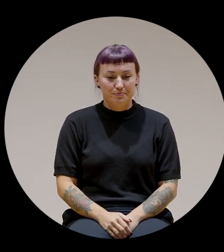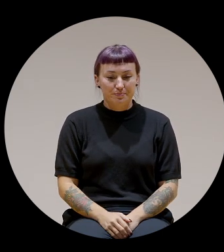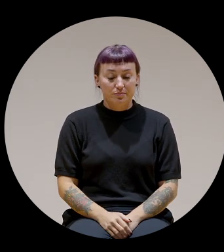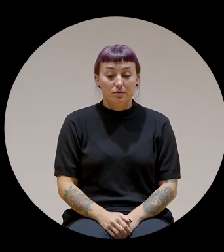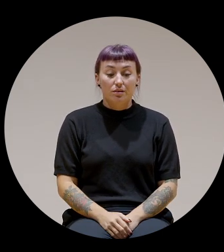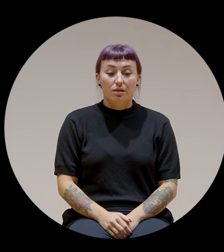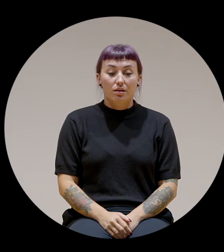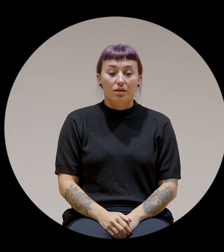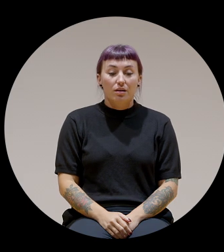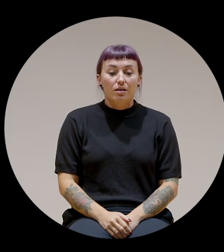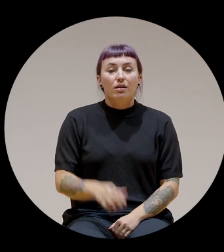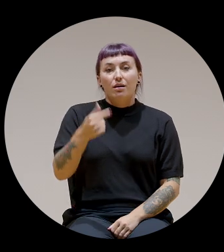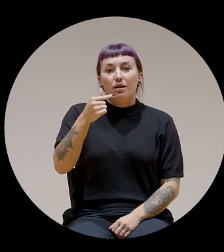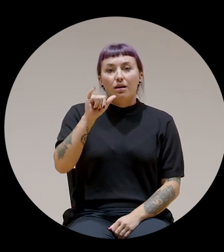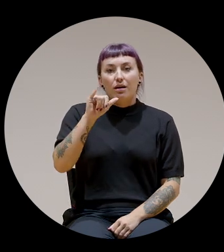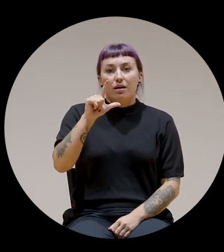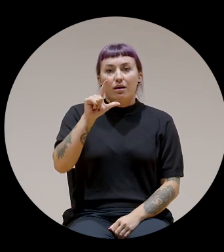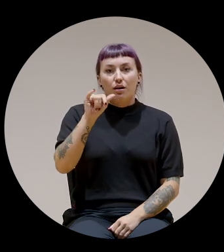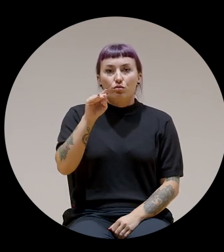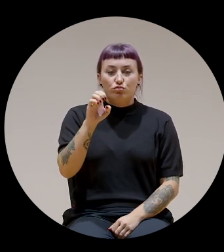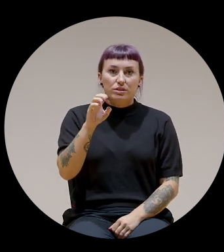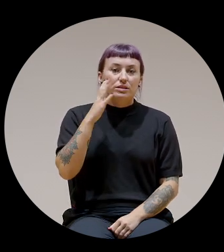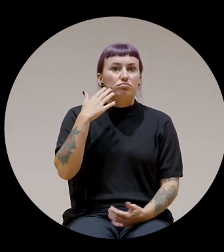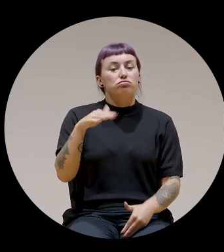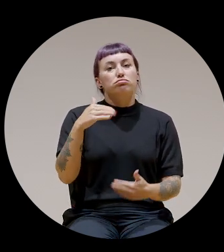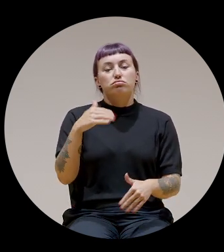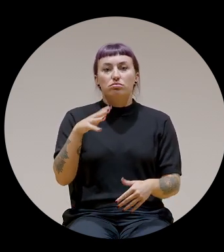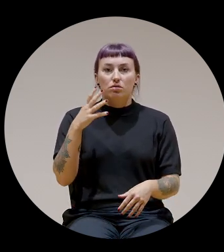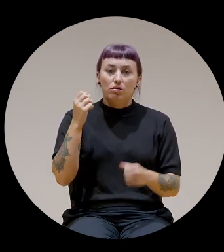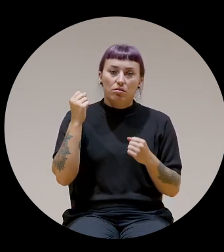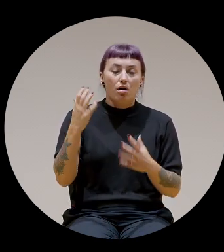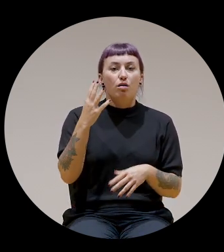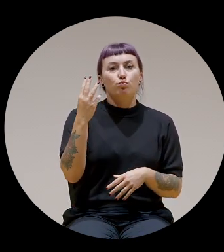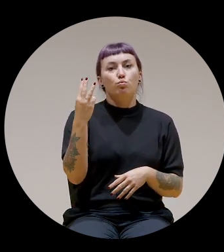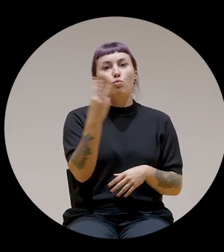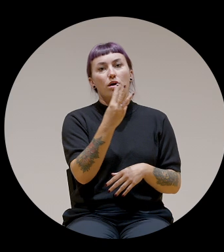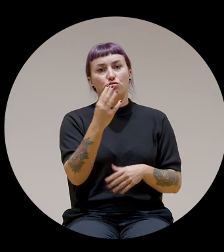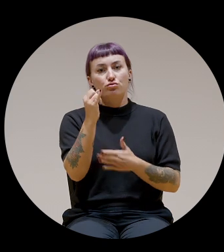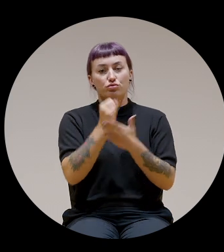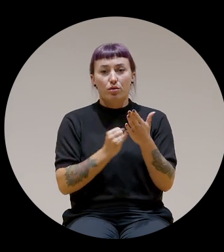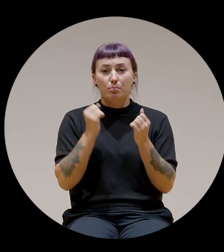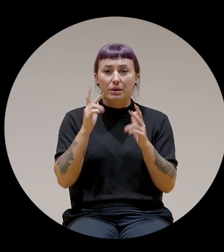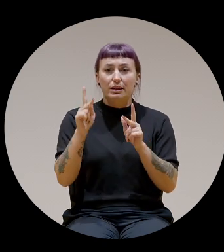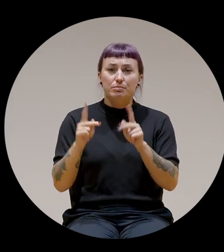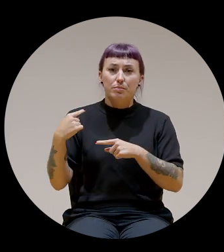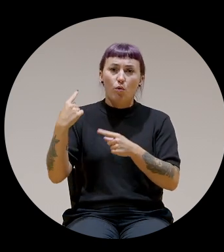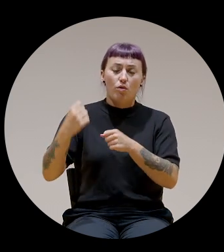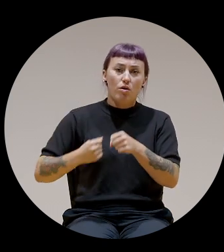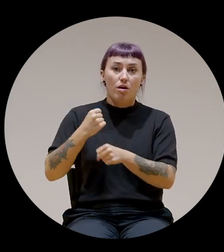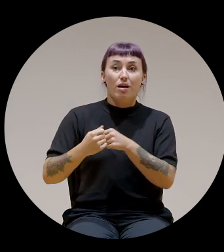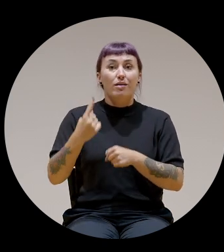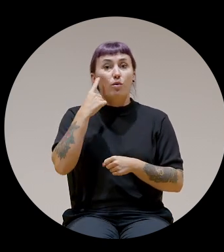Now, because the Gilcrease is so rich in Western art, many people over the years, if you say, well, what do you think